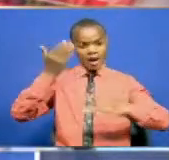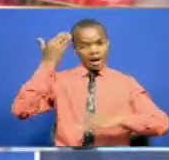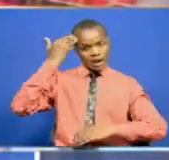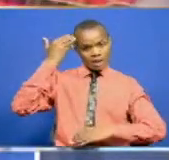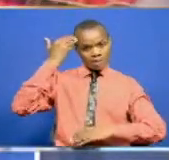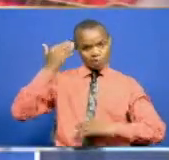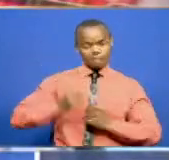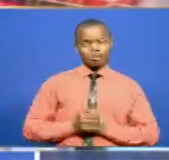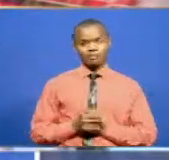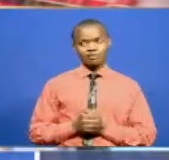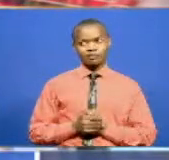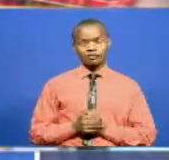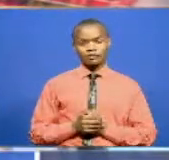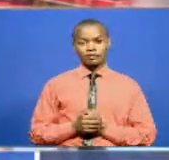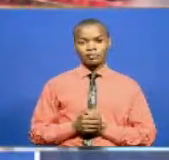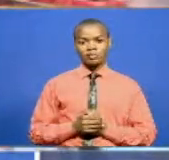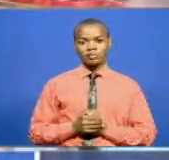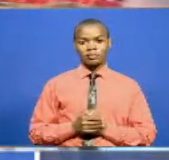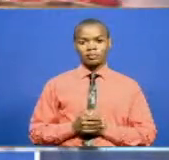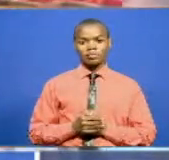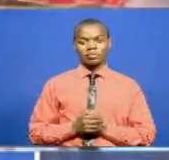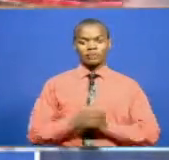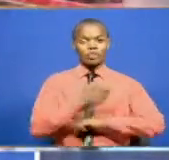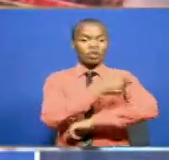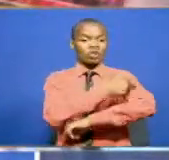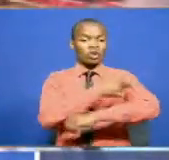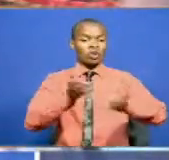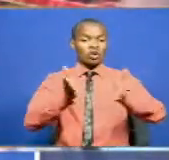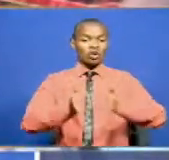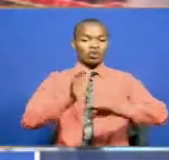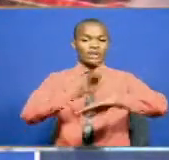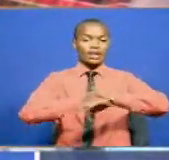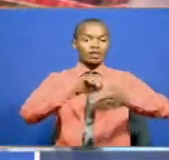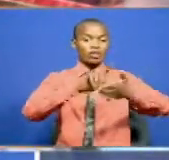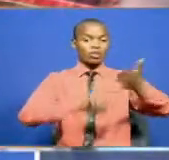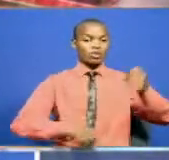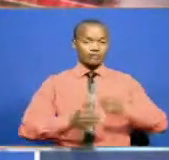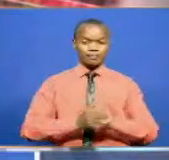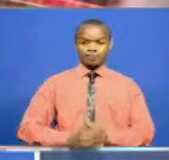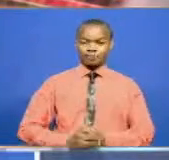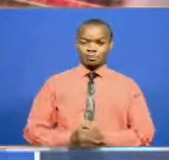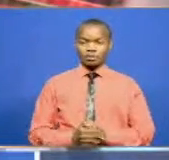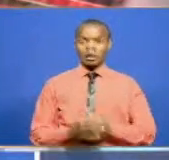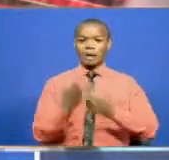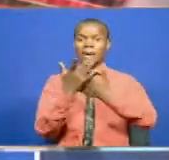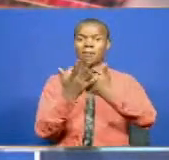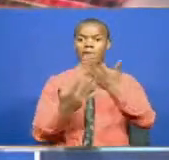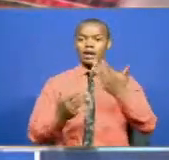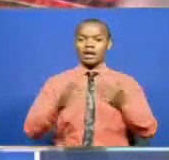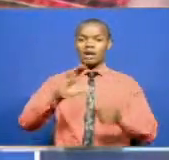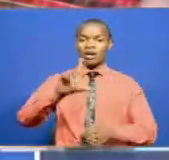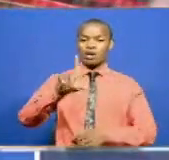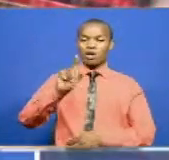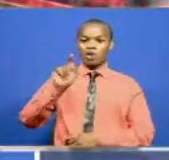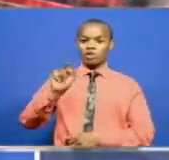and it was discovered that the clot had gotten into the